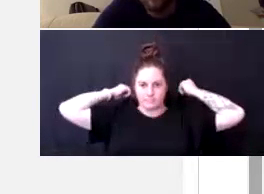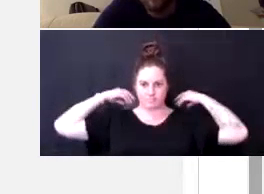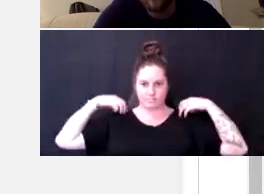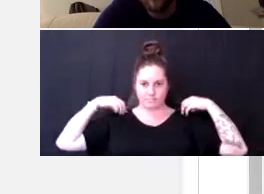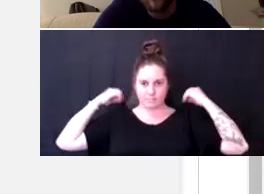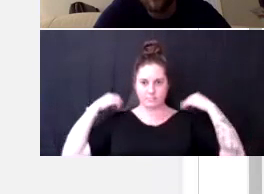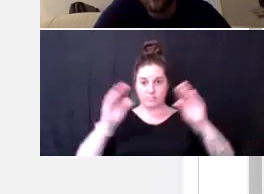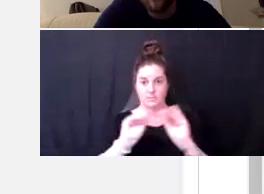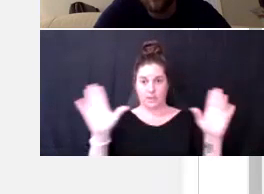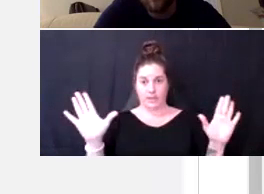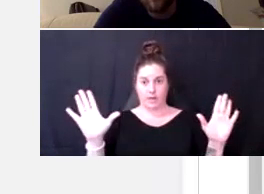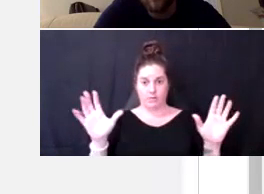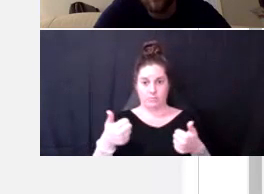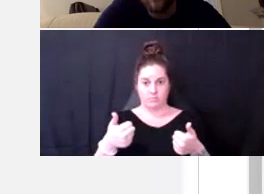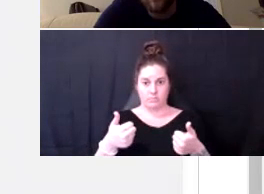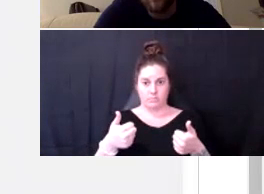Okay. So